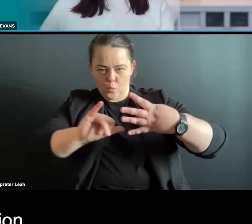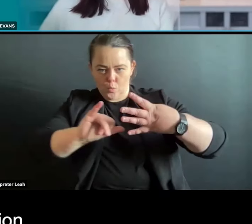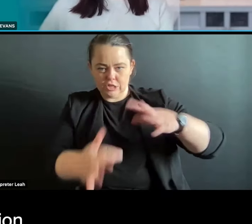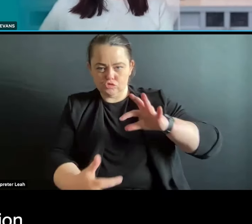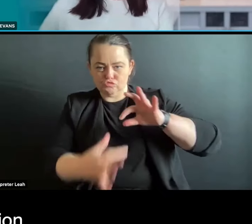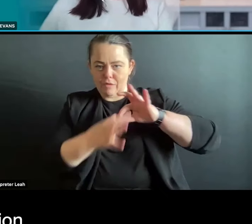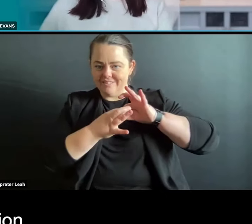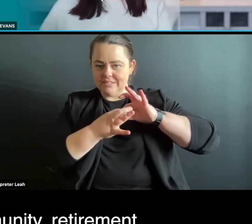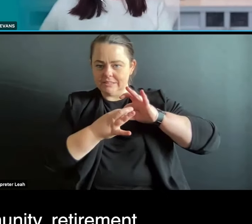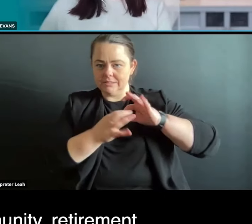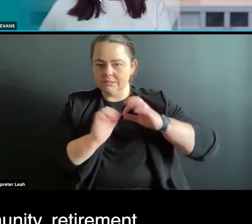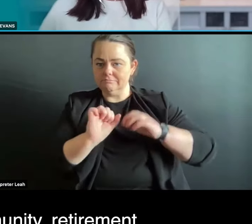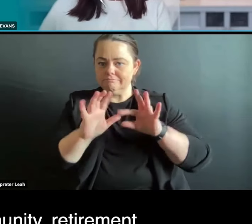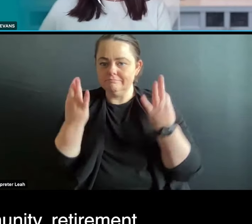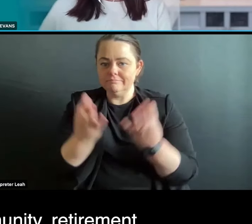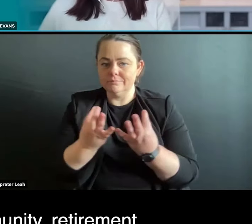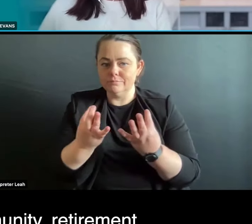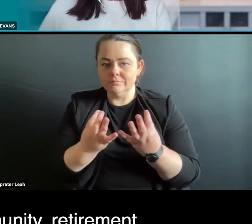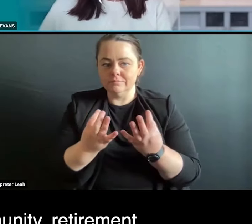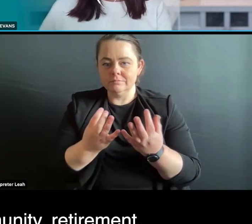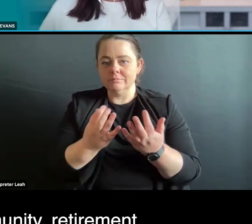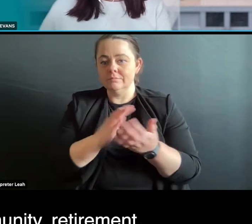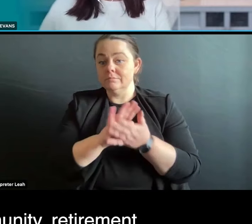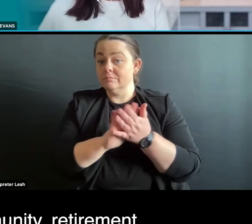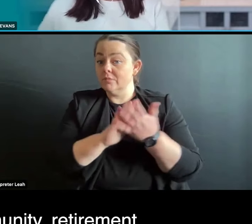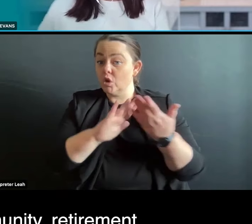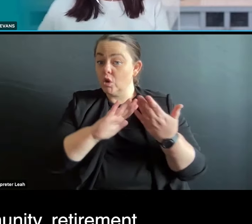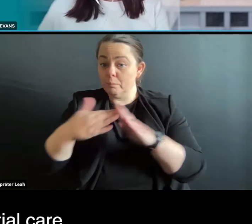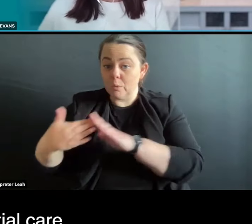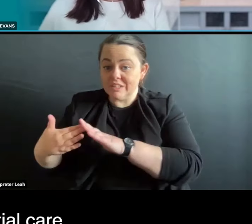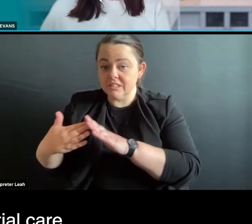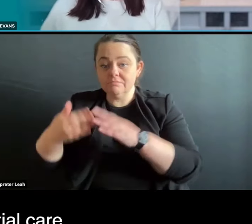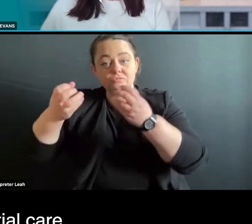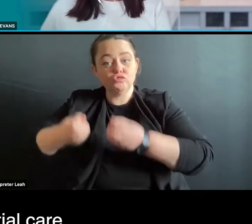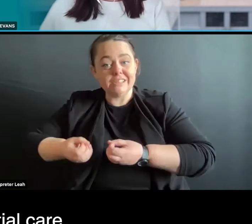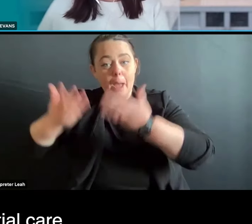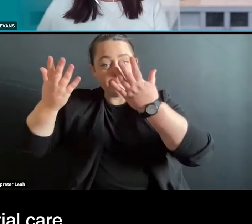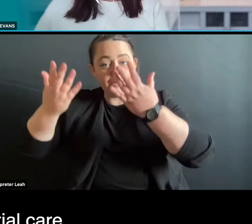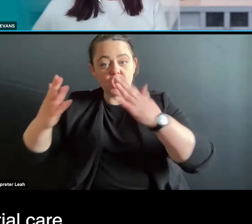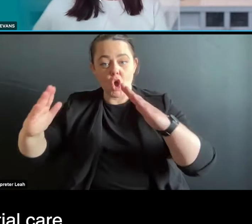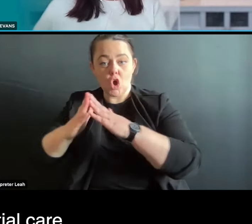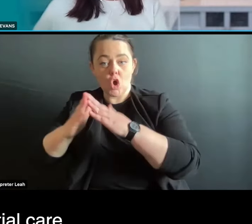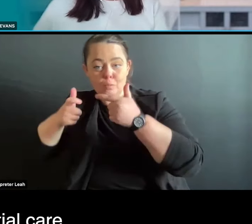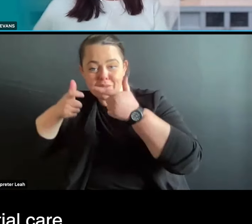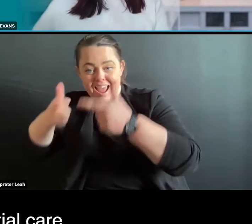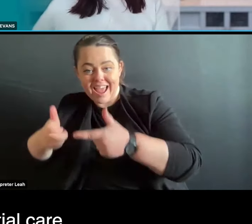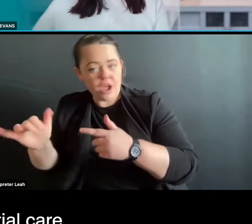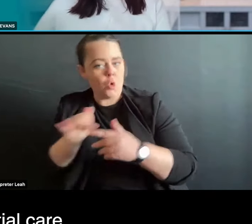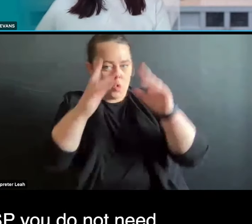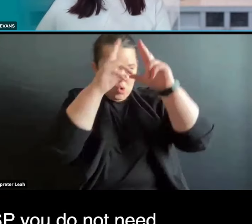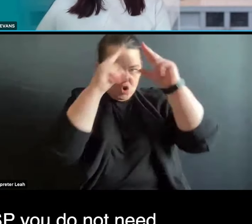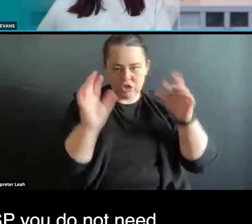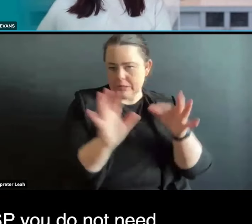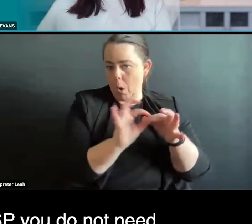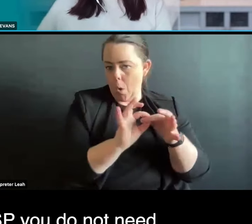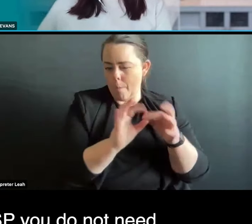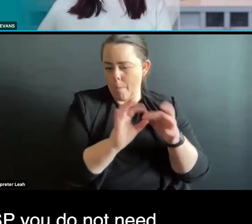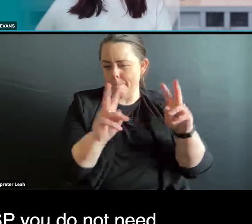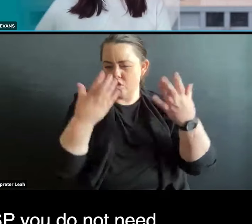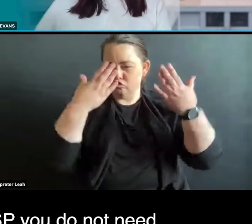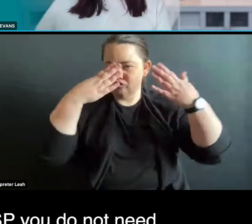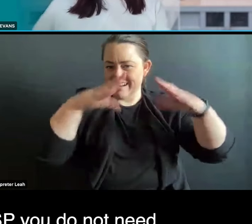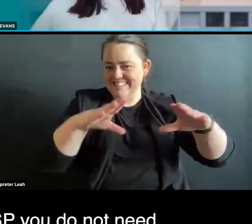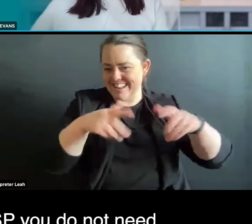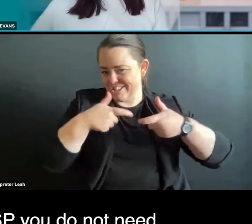your organisation. So that would be across community, retirement, home care, or residential care. If your service